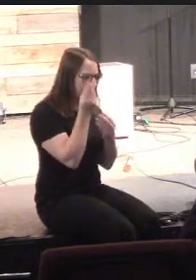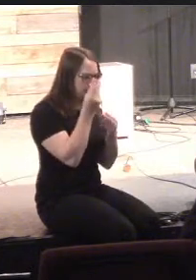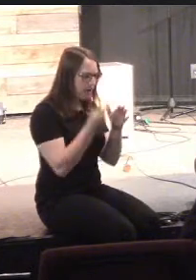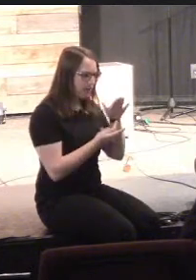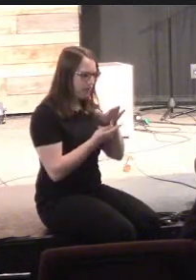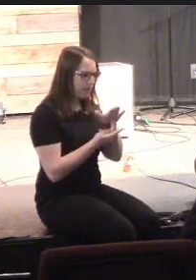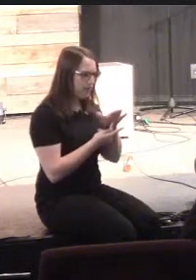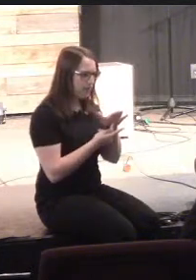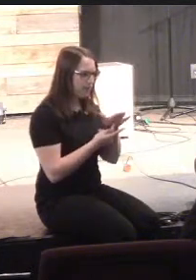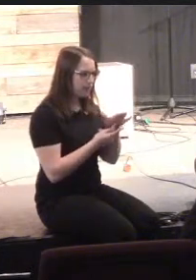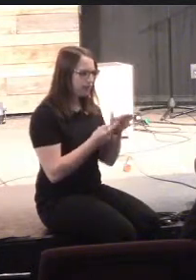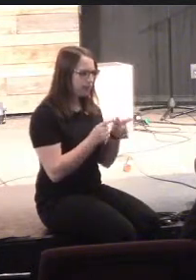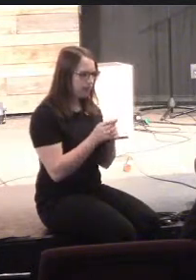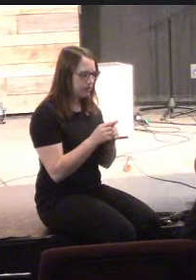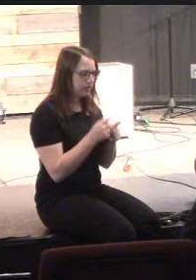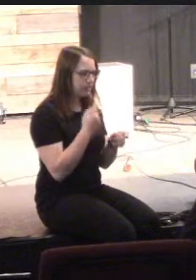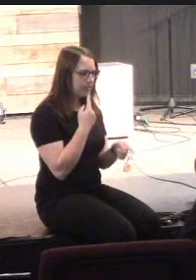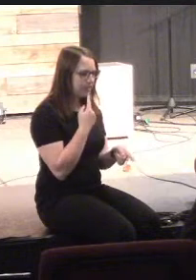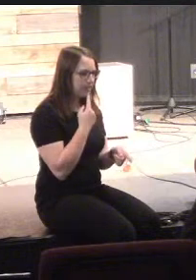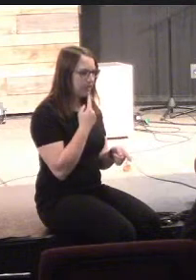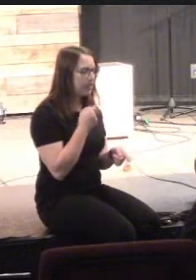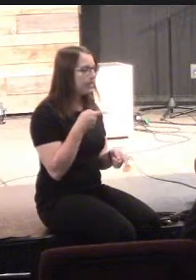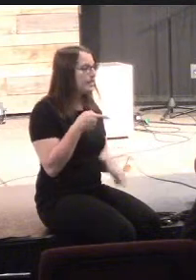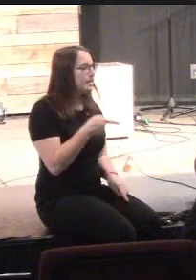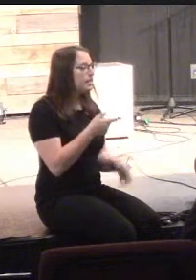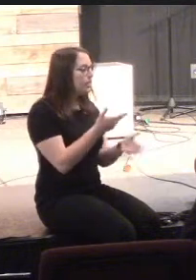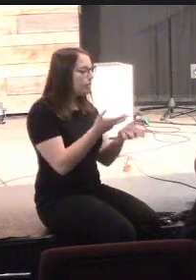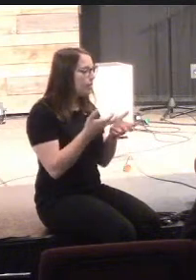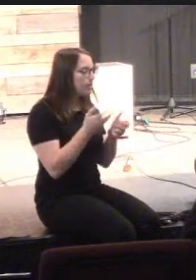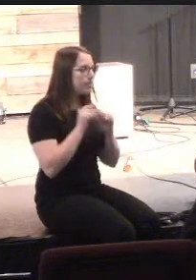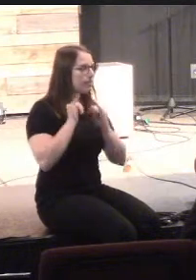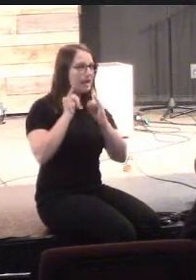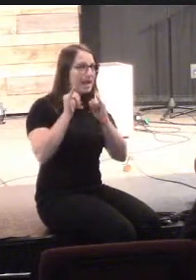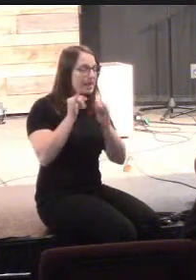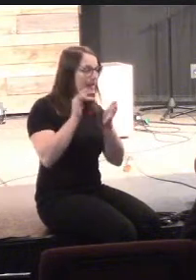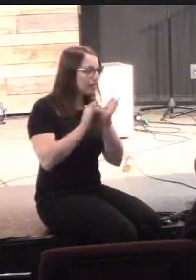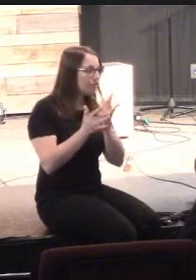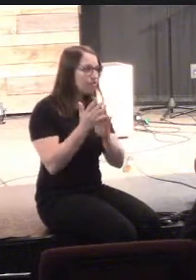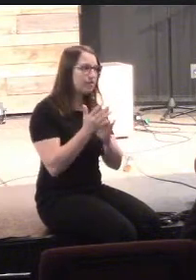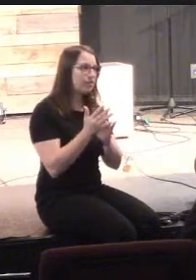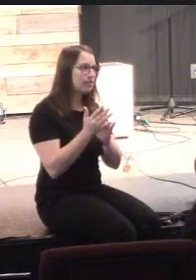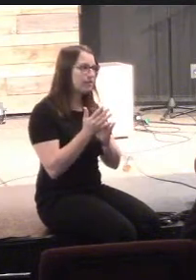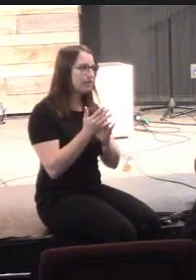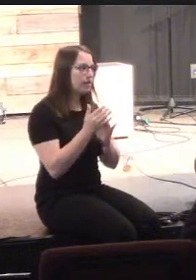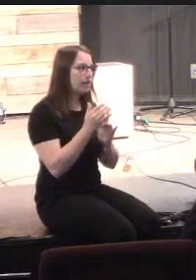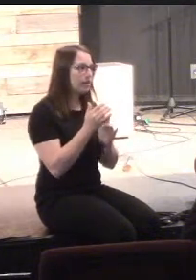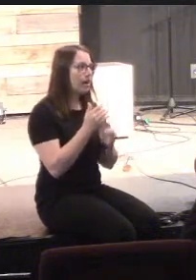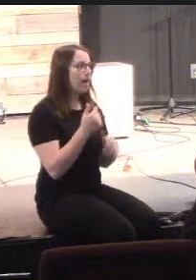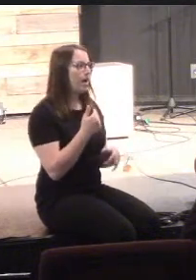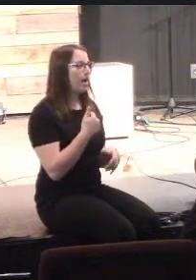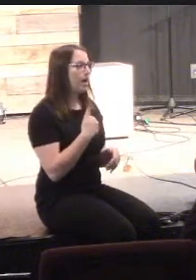he loved Jesus and wanted to be like Jesus so much that he wasn't saying, I want to die in Christ.